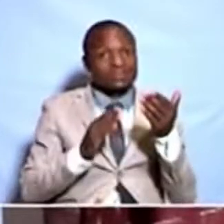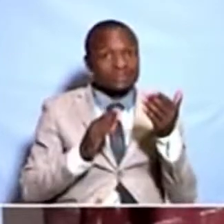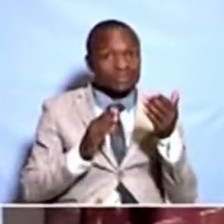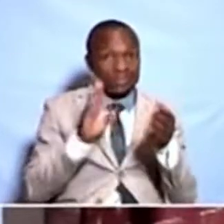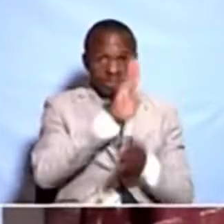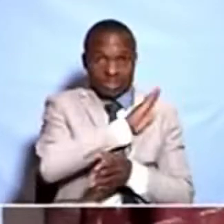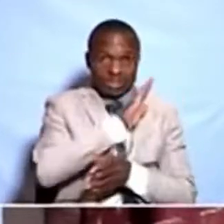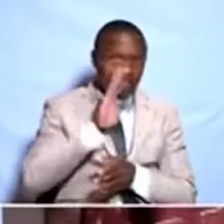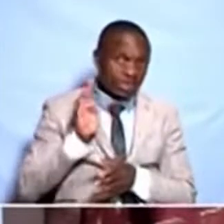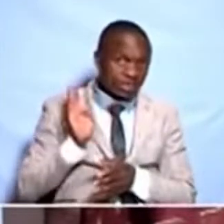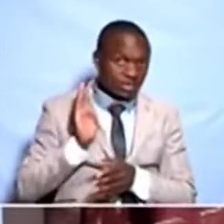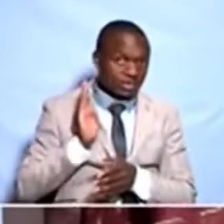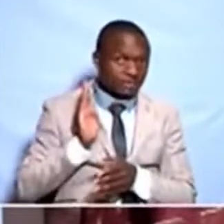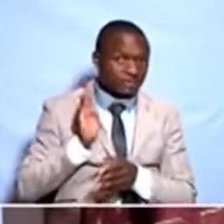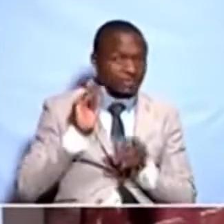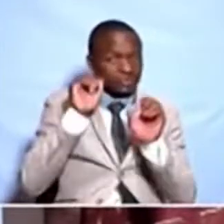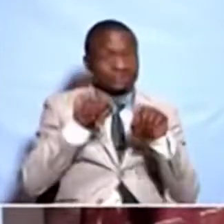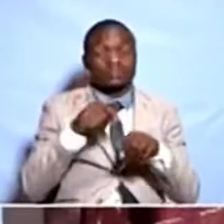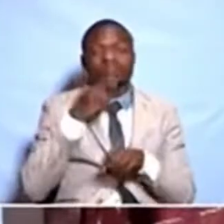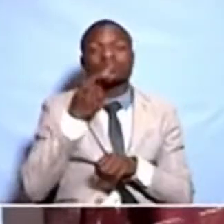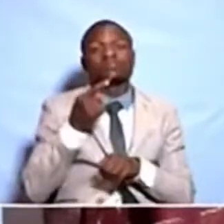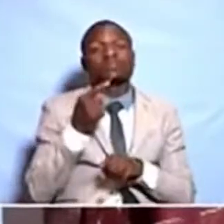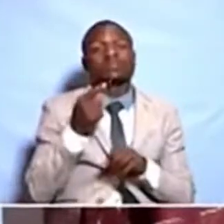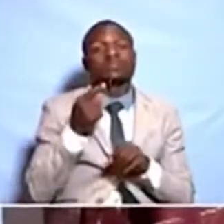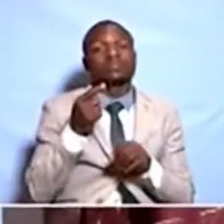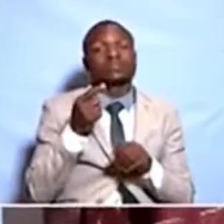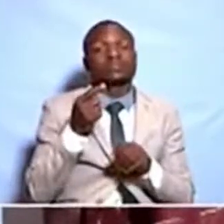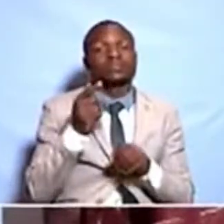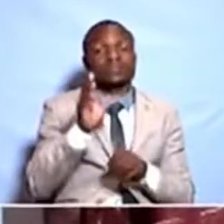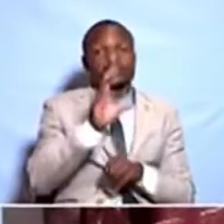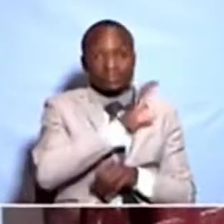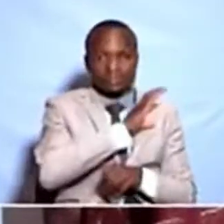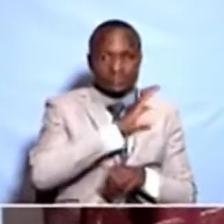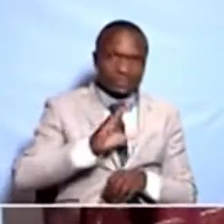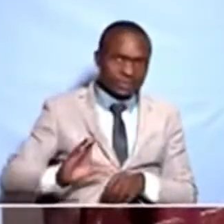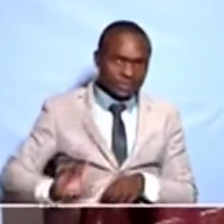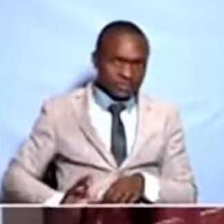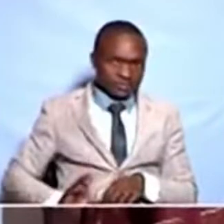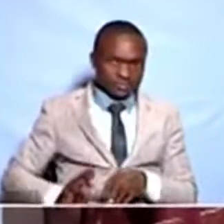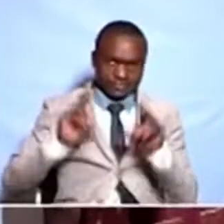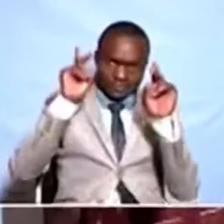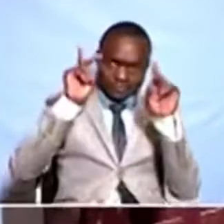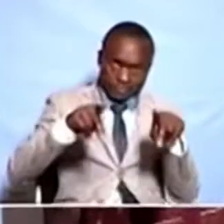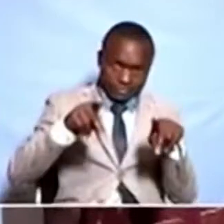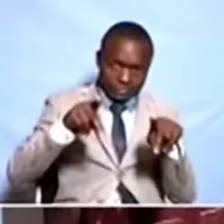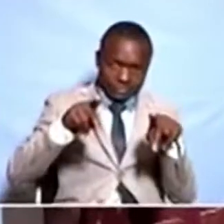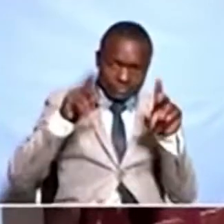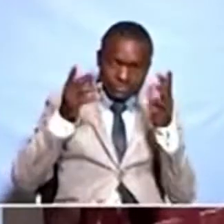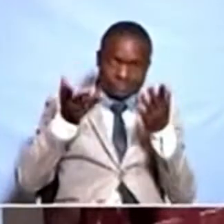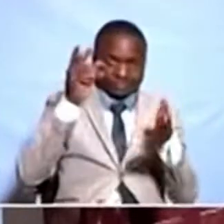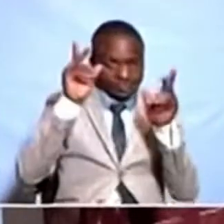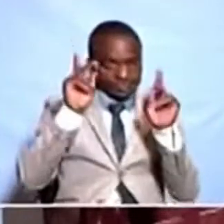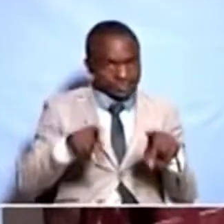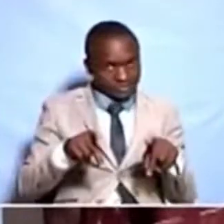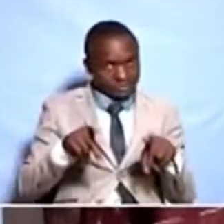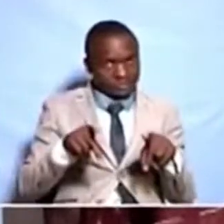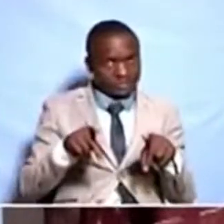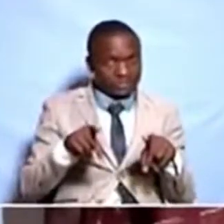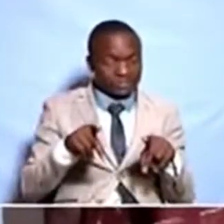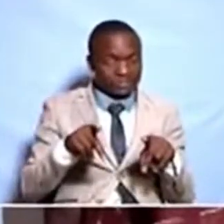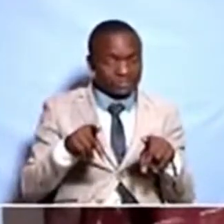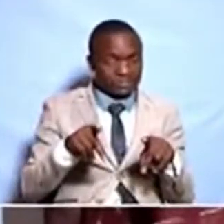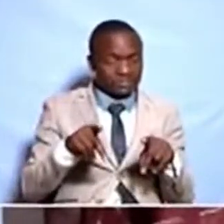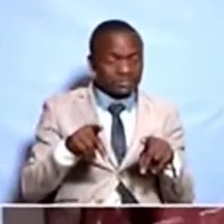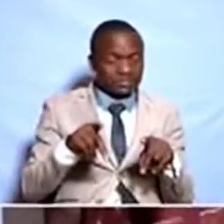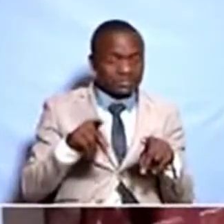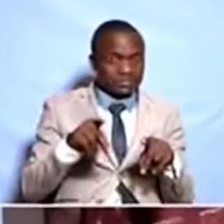like say maybe it's a company, a human, a person rather, a person at law, which happen to